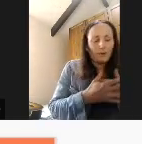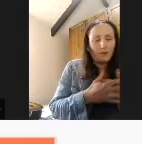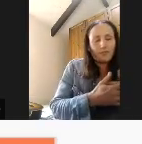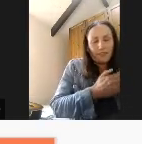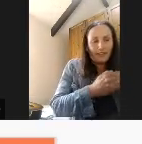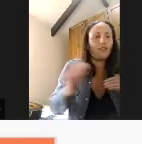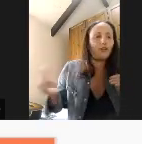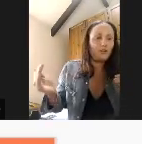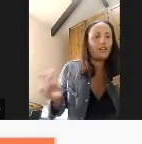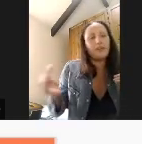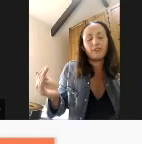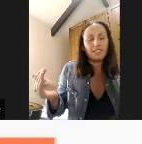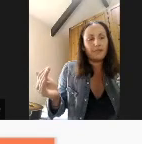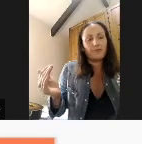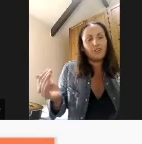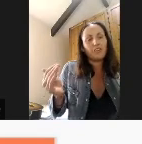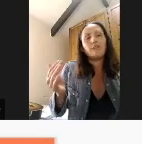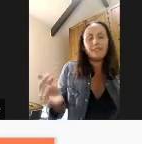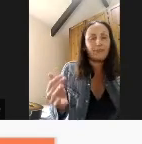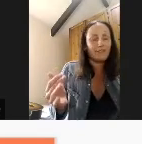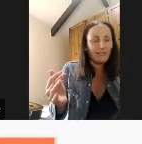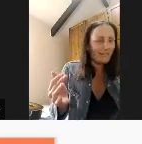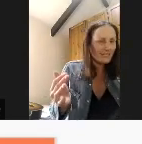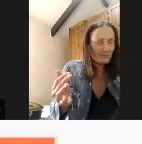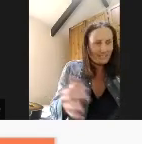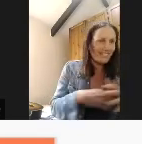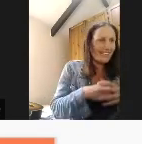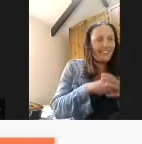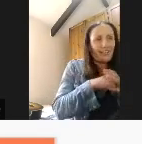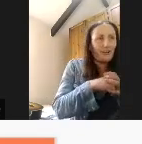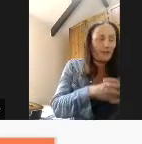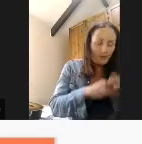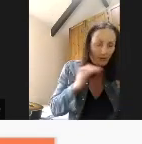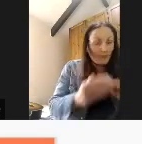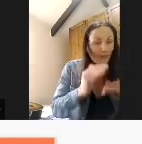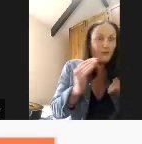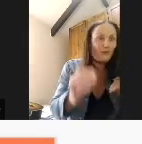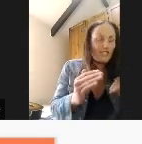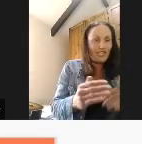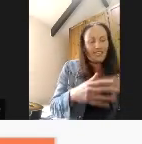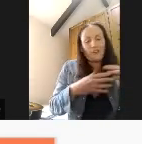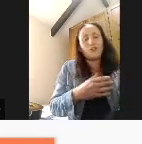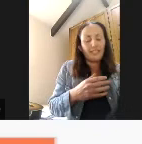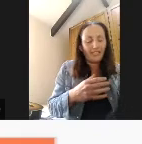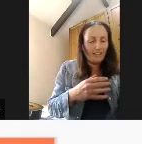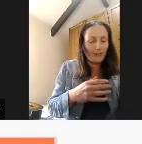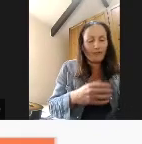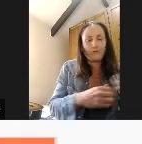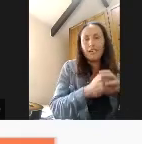really important to be thinking long-term every step of the journey. And we definitely made this mistake, kind of going for new features and not